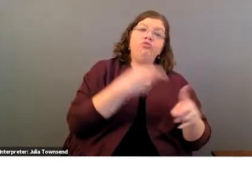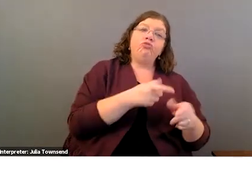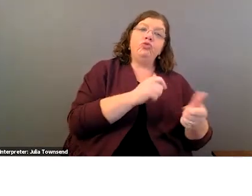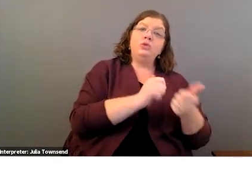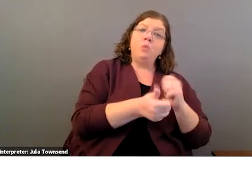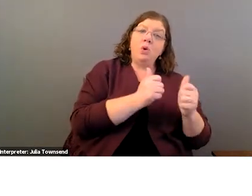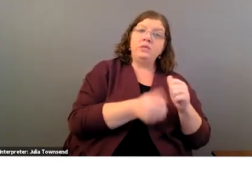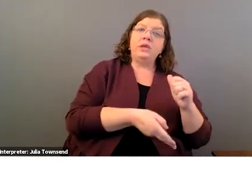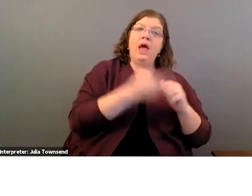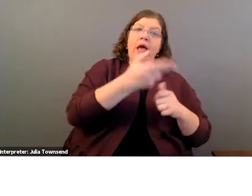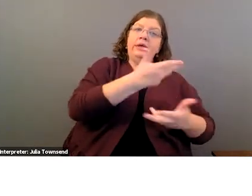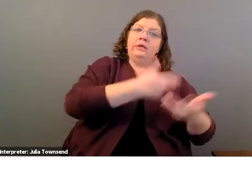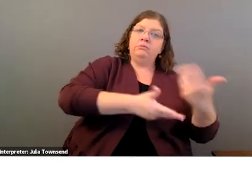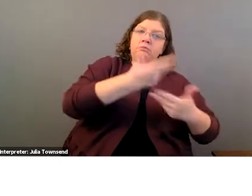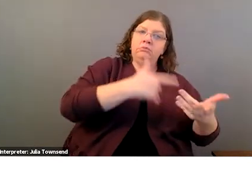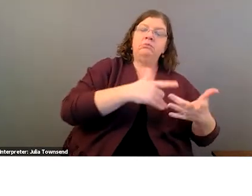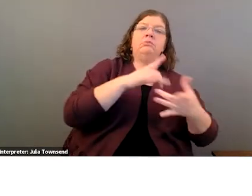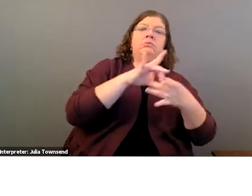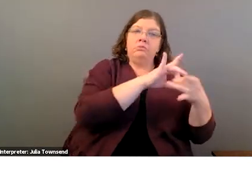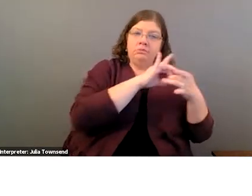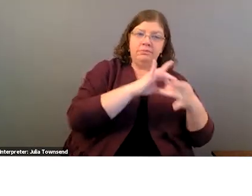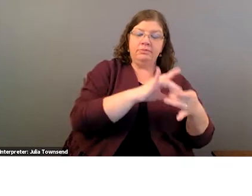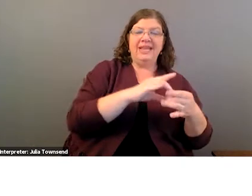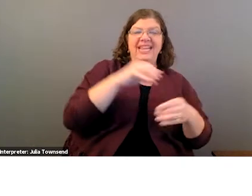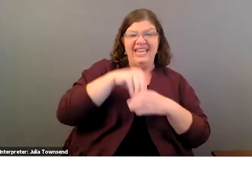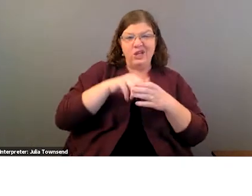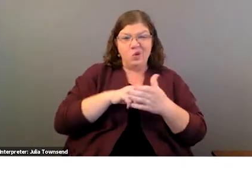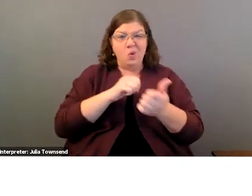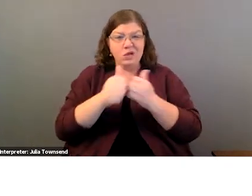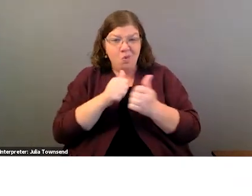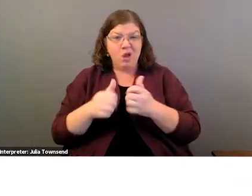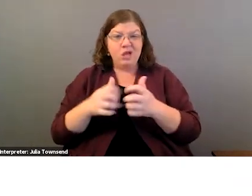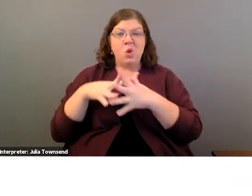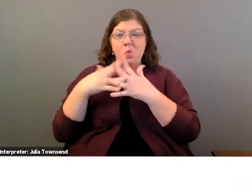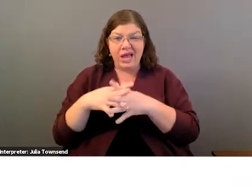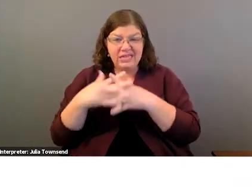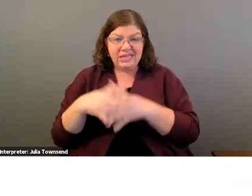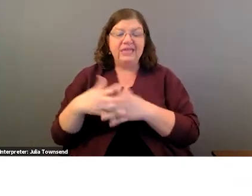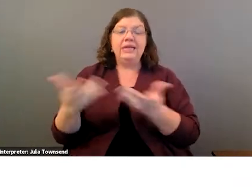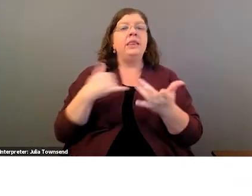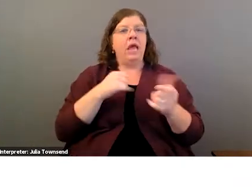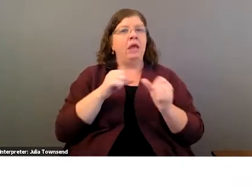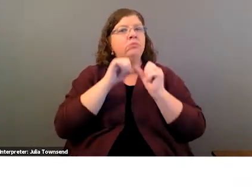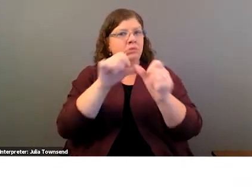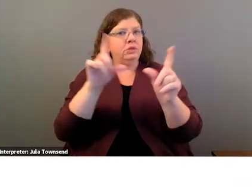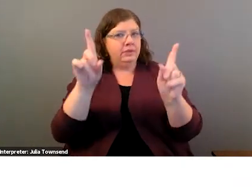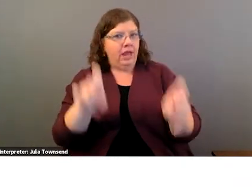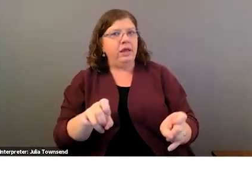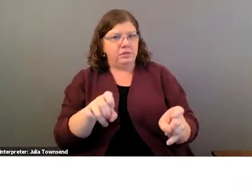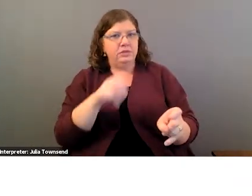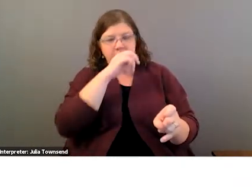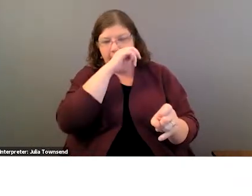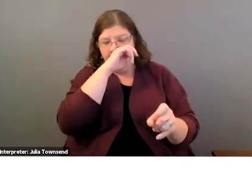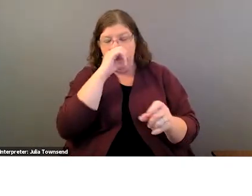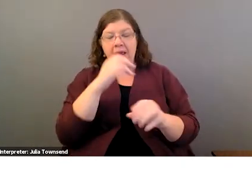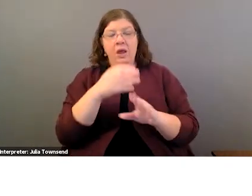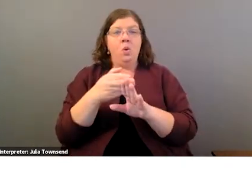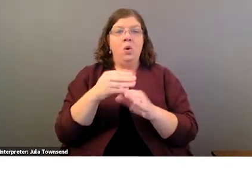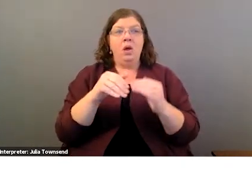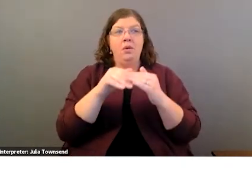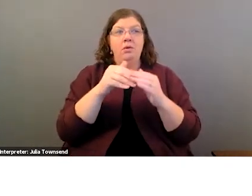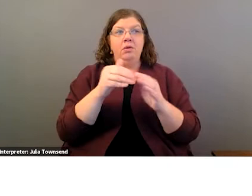risk sports, especially our indoor sports and wrestling, they continue to test within 72 hours of